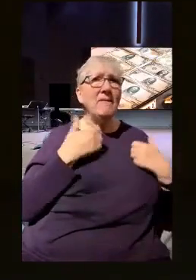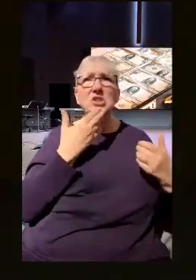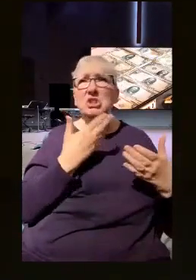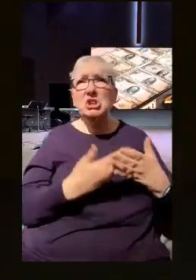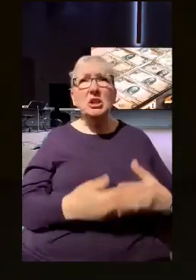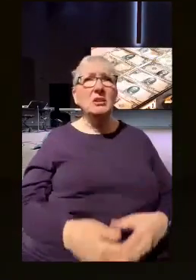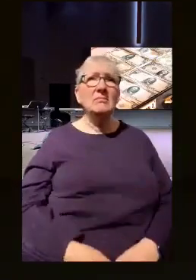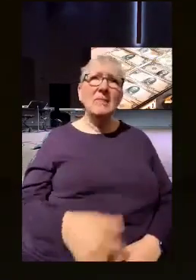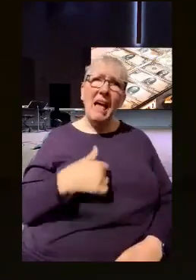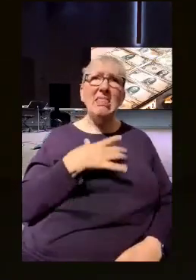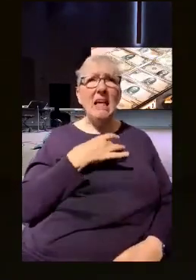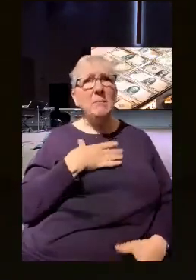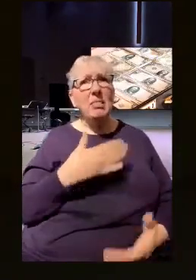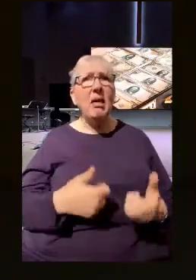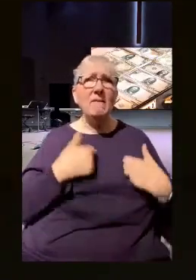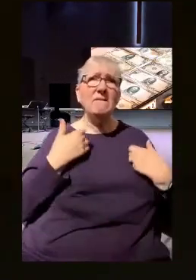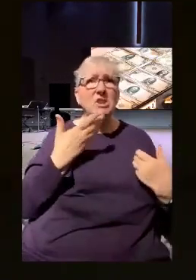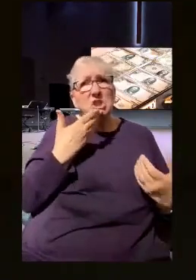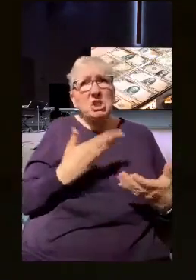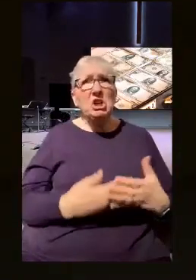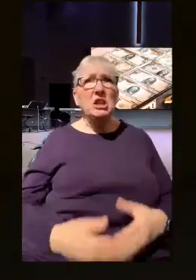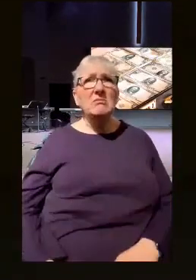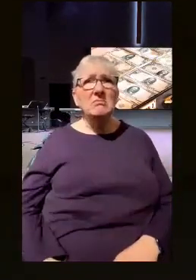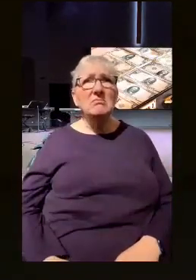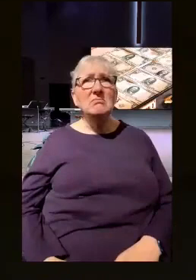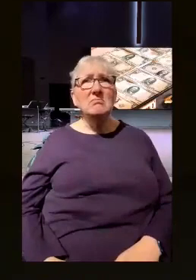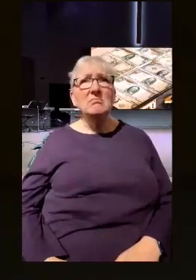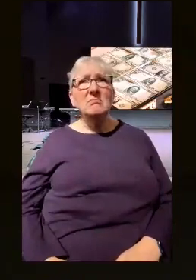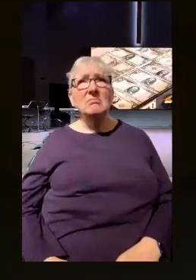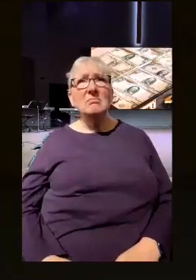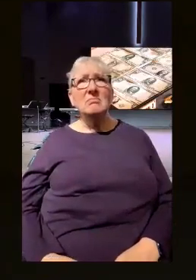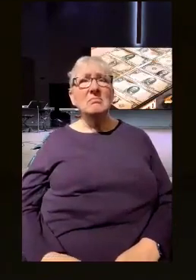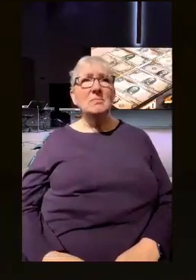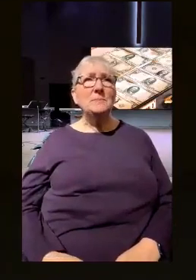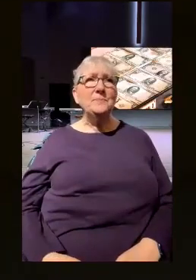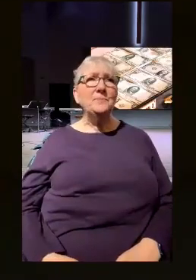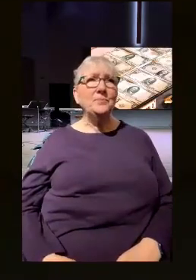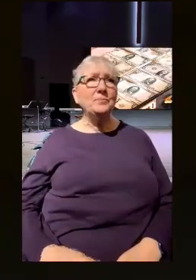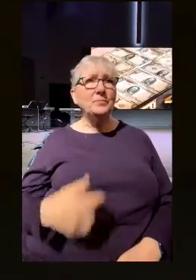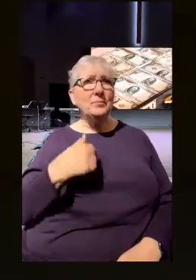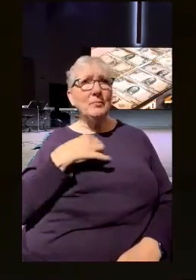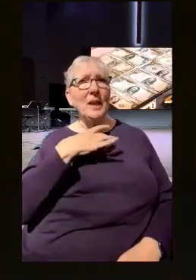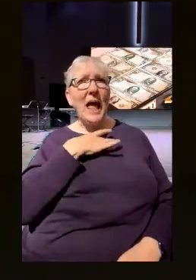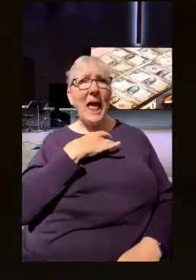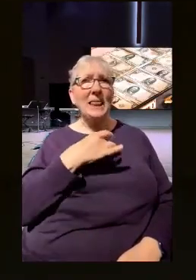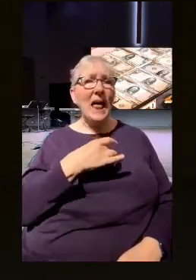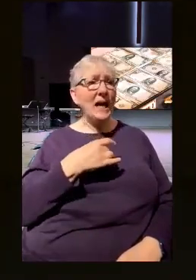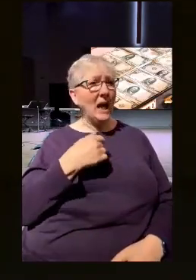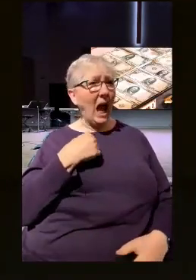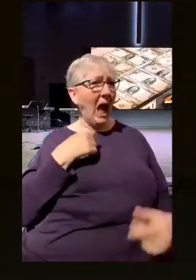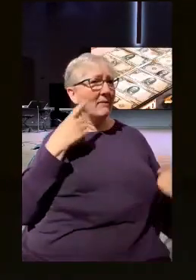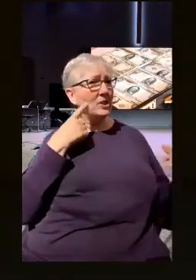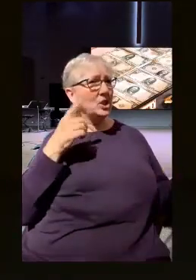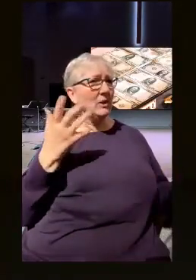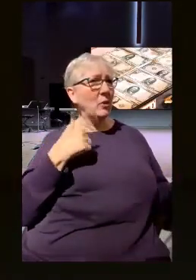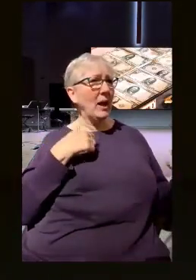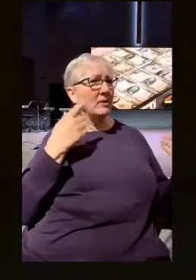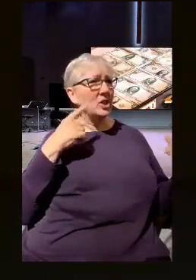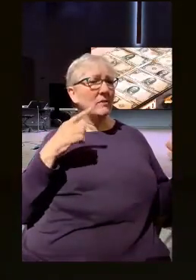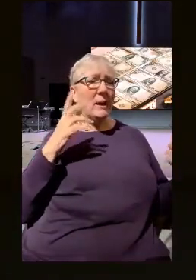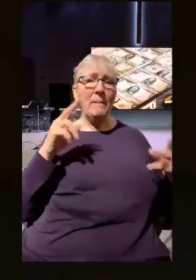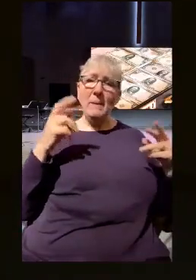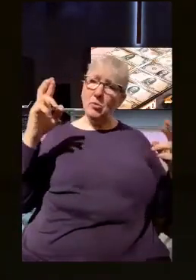like that I've achieved what I've achieved. And people respect me. Like, when I speak, people